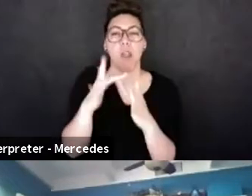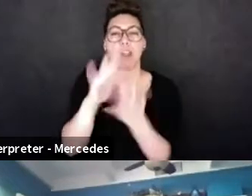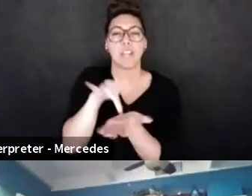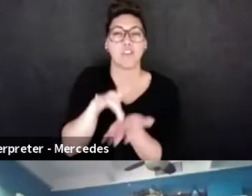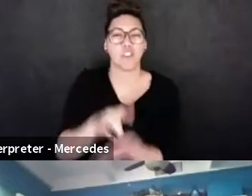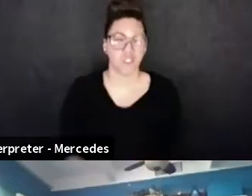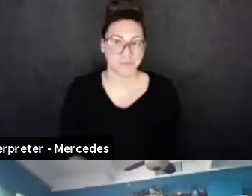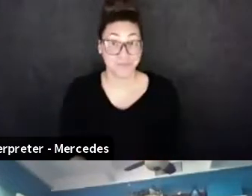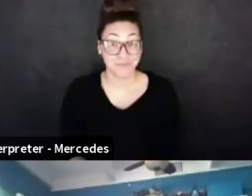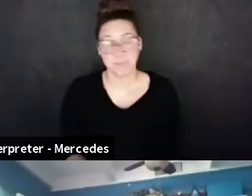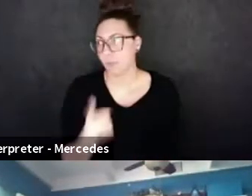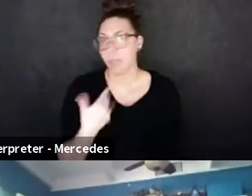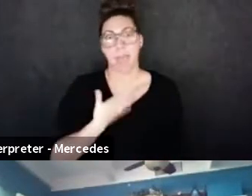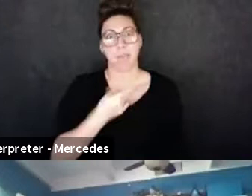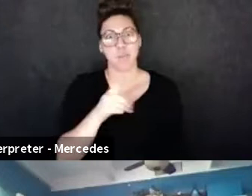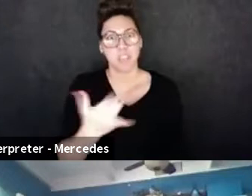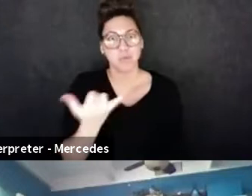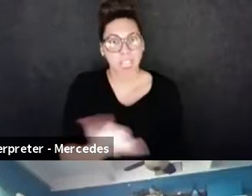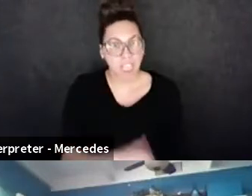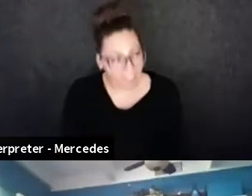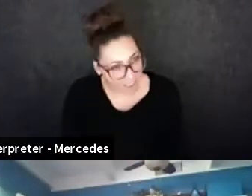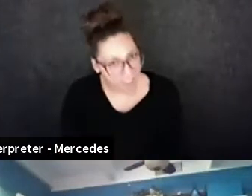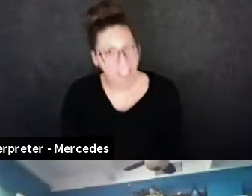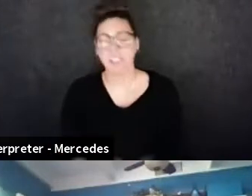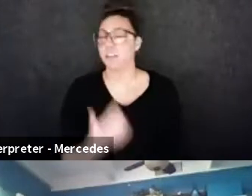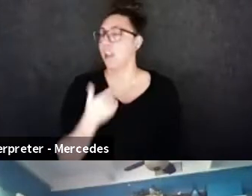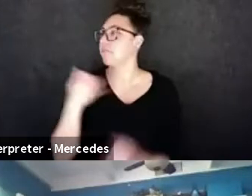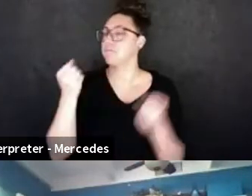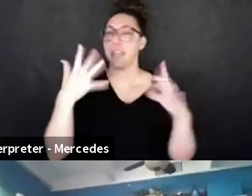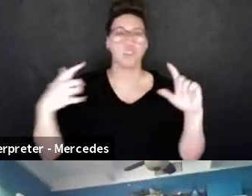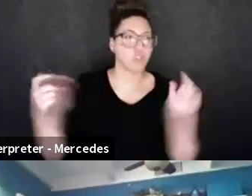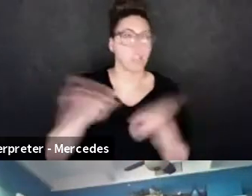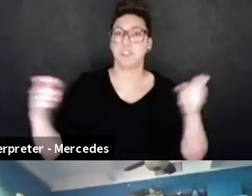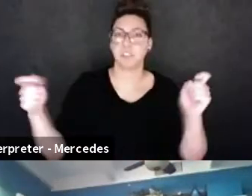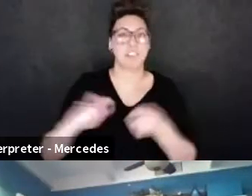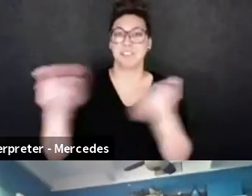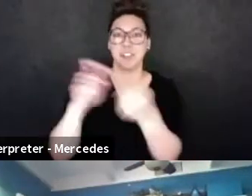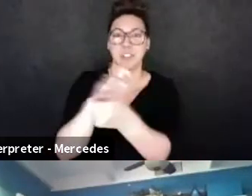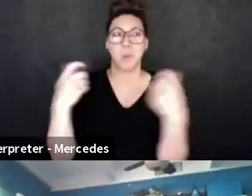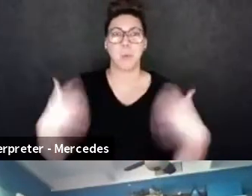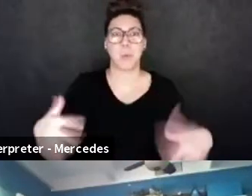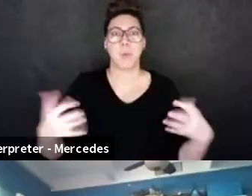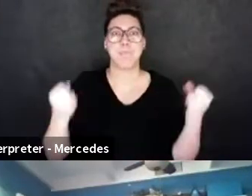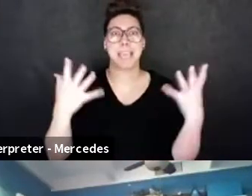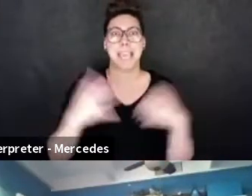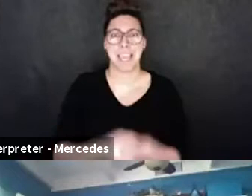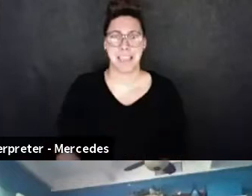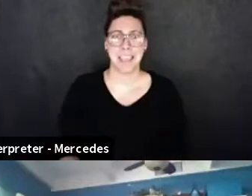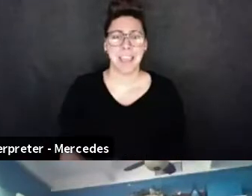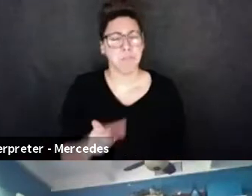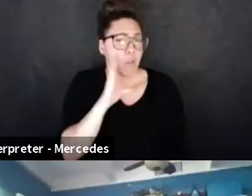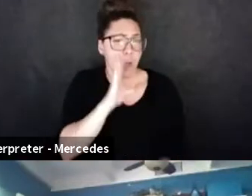So I'm really glad that you're here today because there have been a lot of changes, and these changes will affect how you start